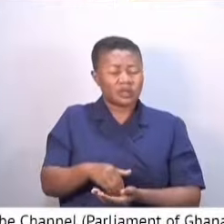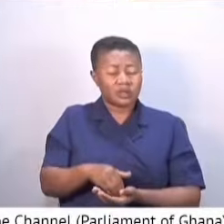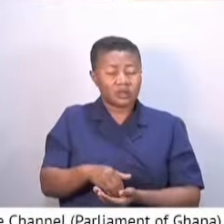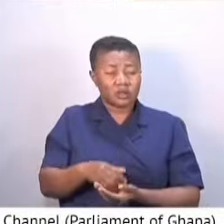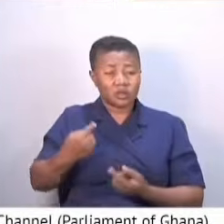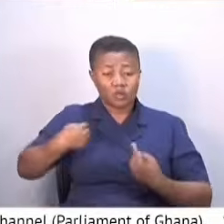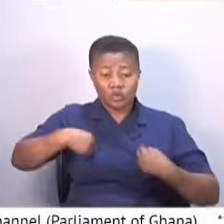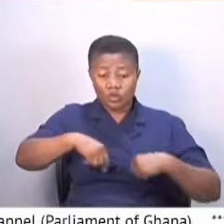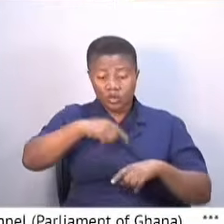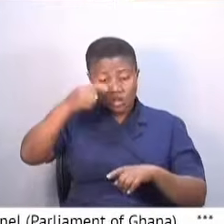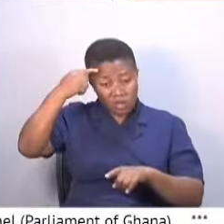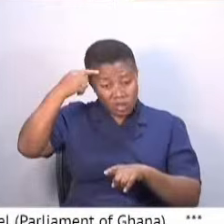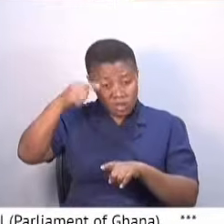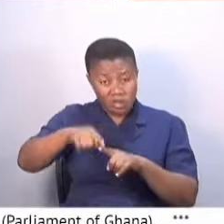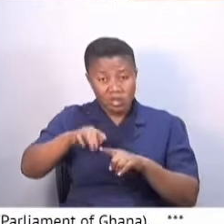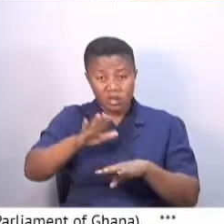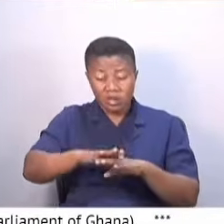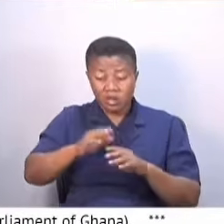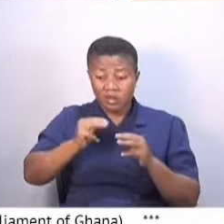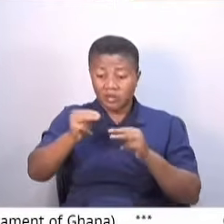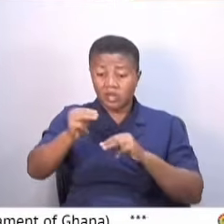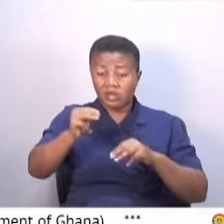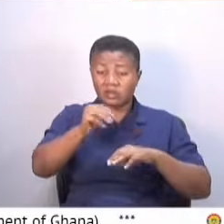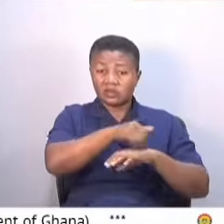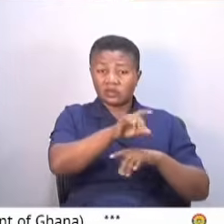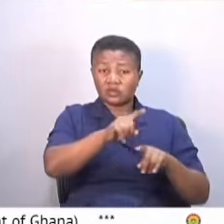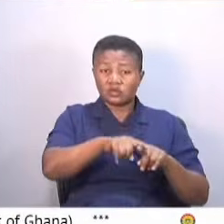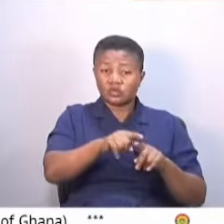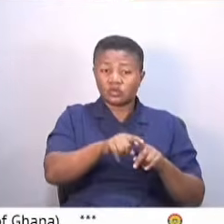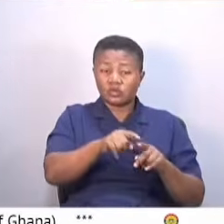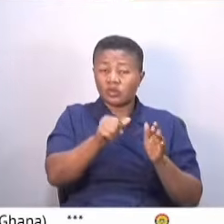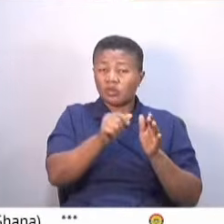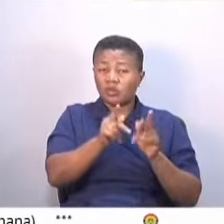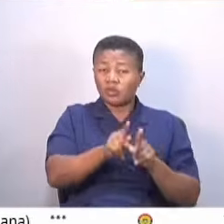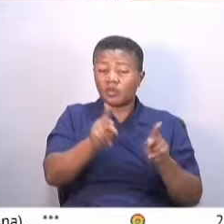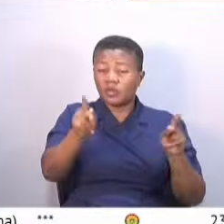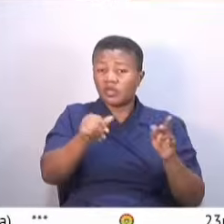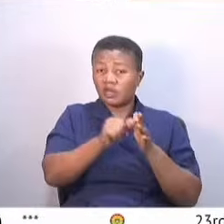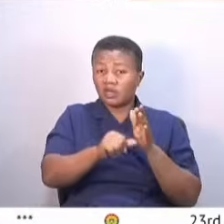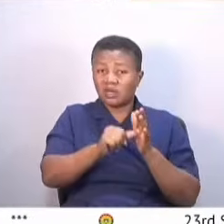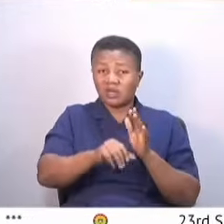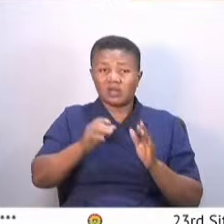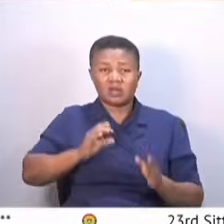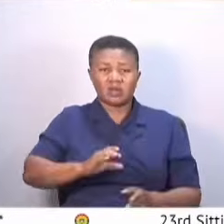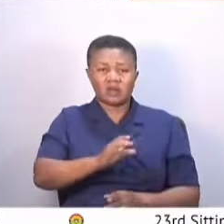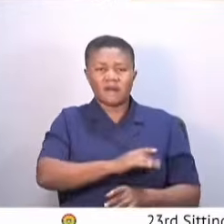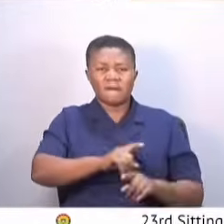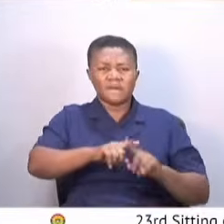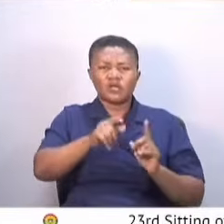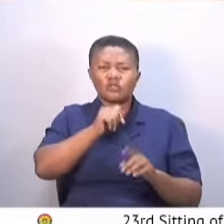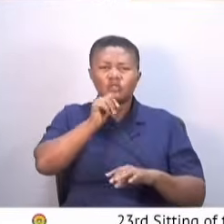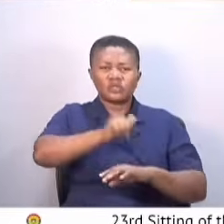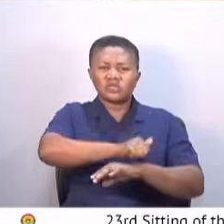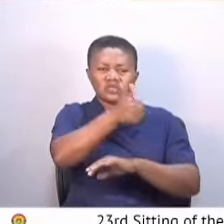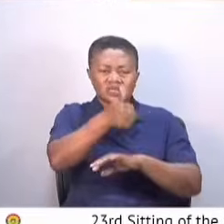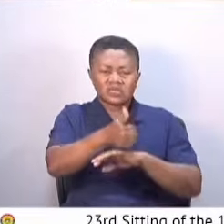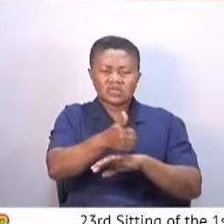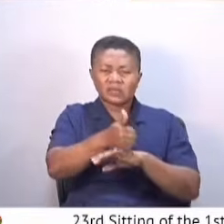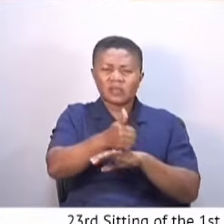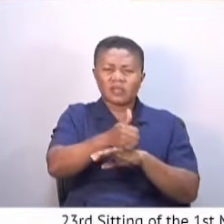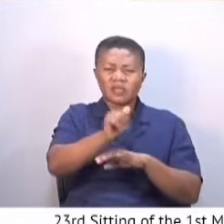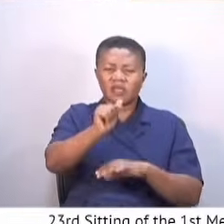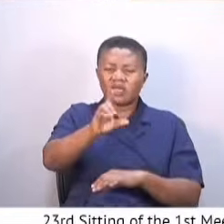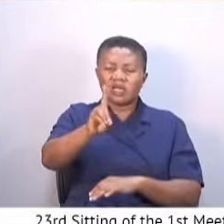agreed that the matter should be referred to the Public Accounts Committee, not to set up an ad hoc committee. So why